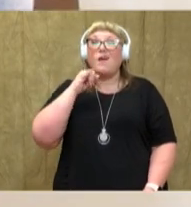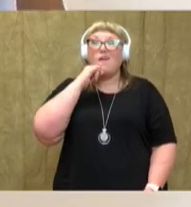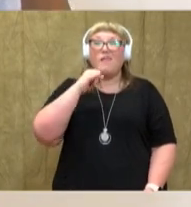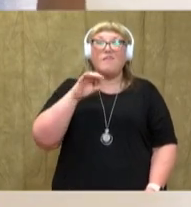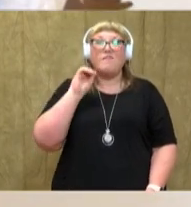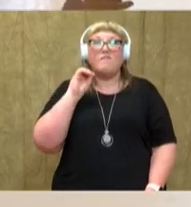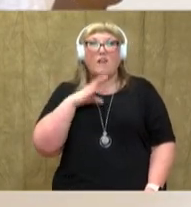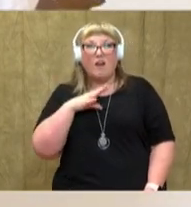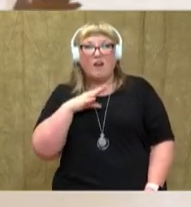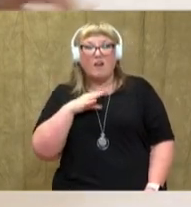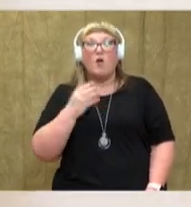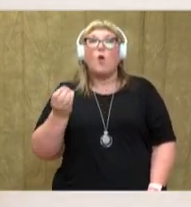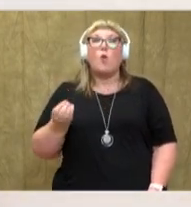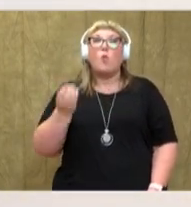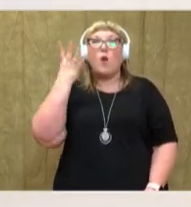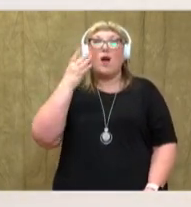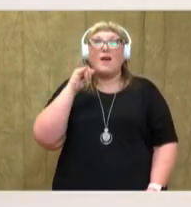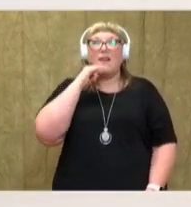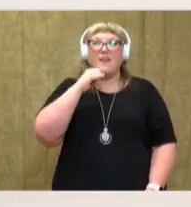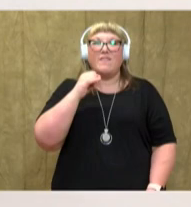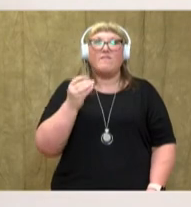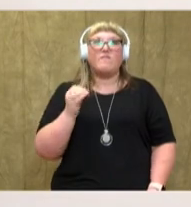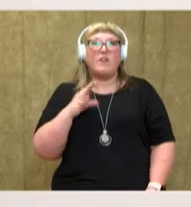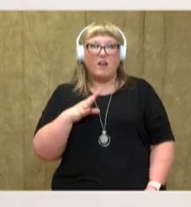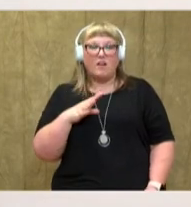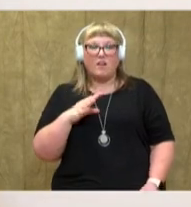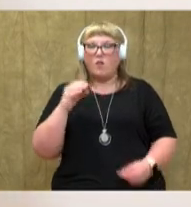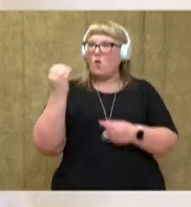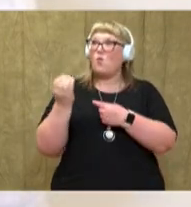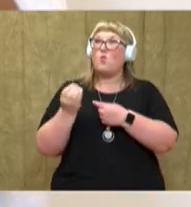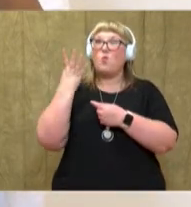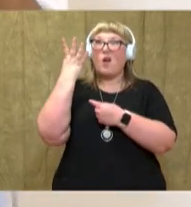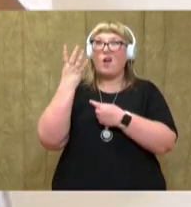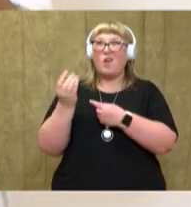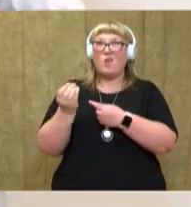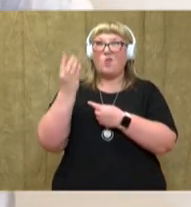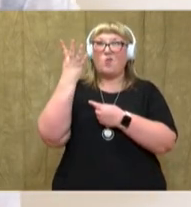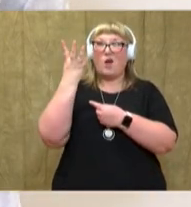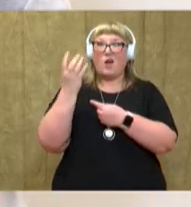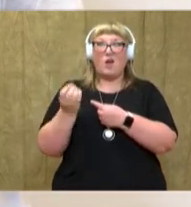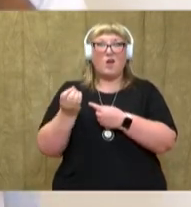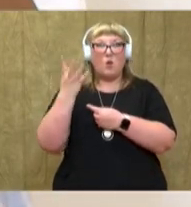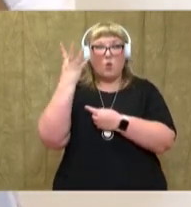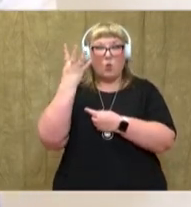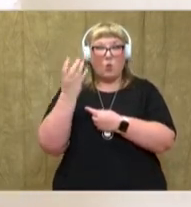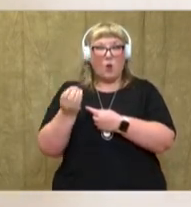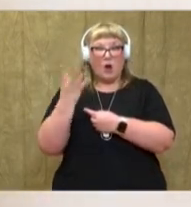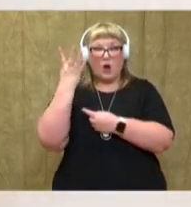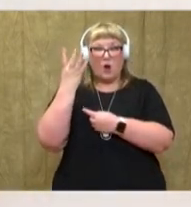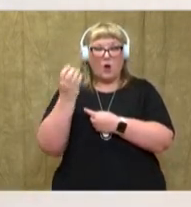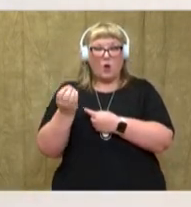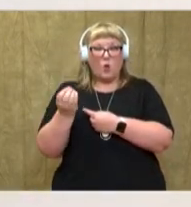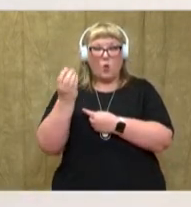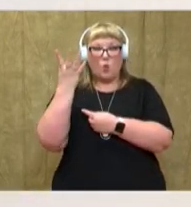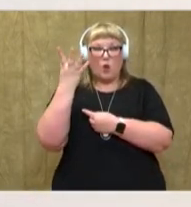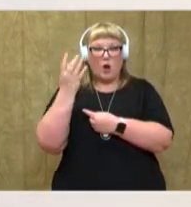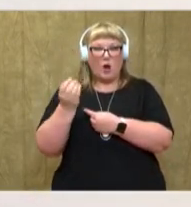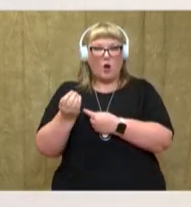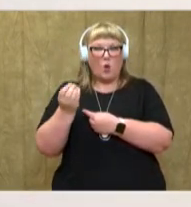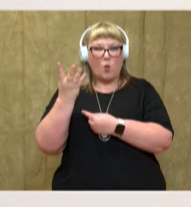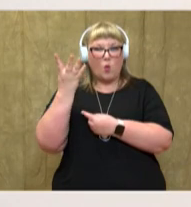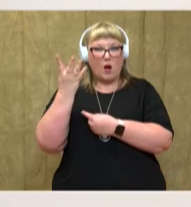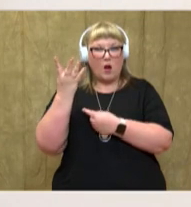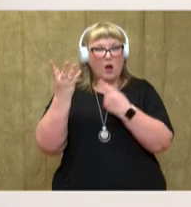If. Whiff. Very good, friends. Start with the first sound you hear. Begin writing whiff,